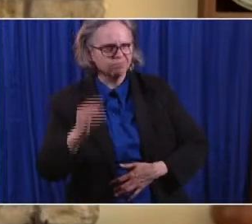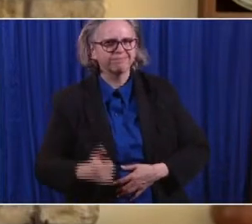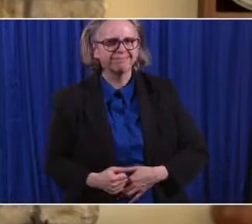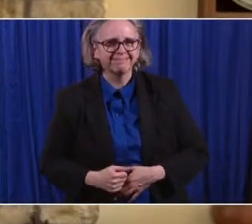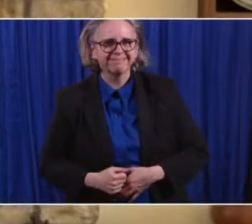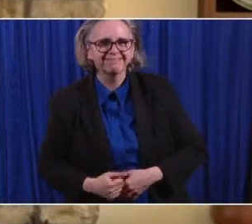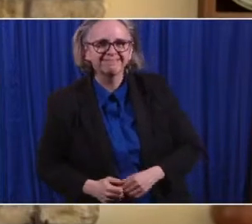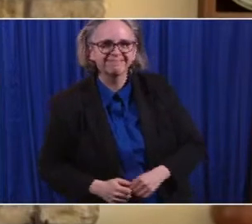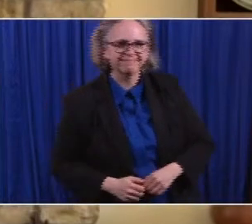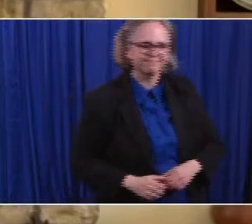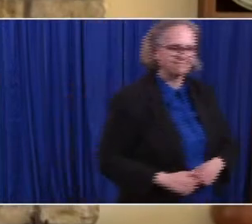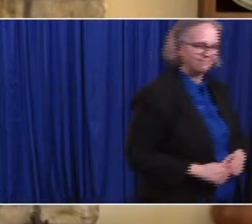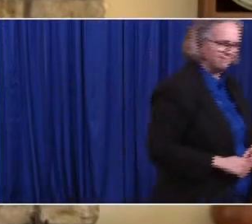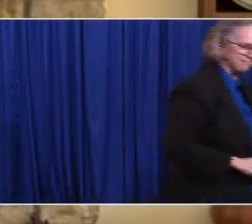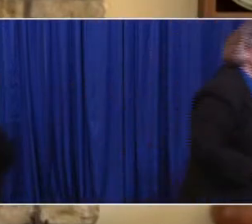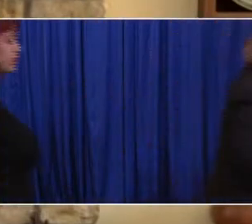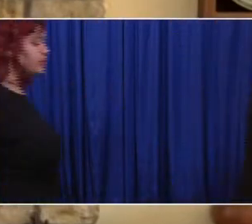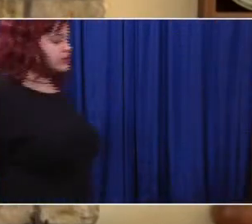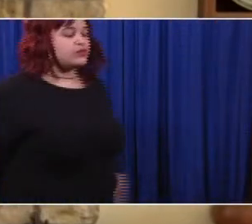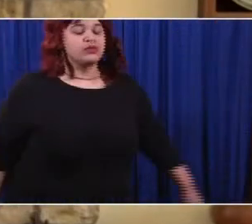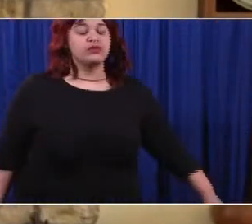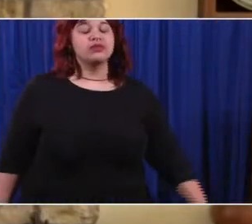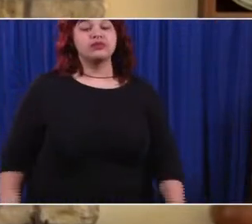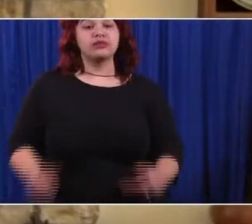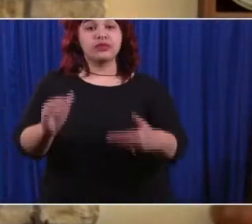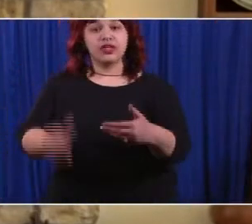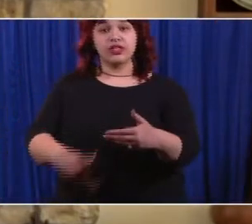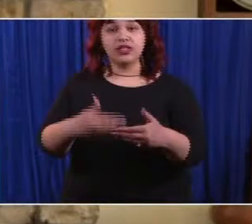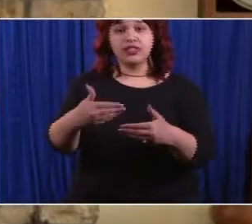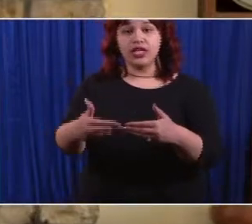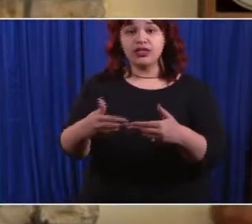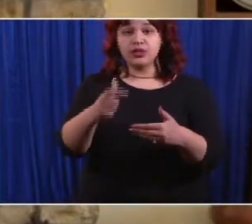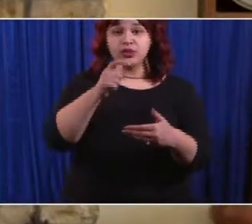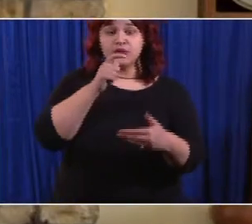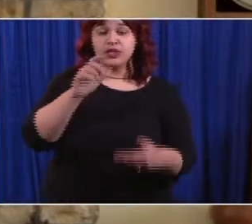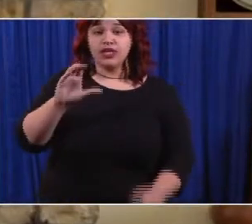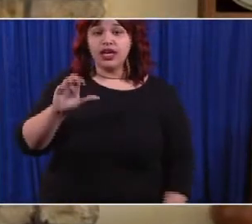Next question is from Clay Gordon at WBNS in Columbus.